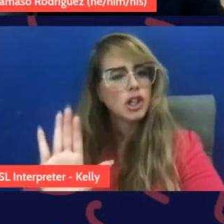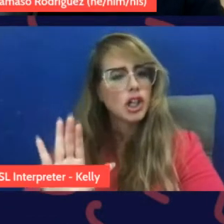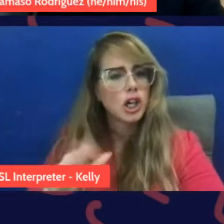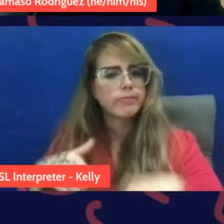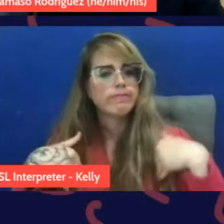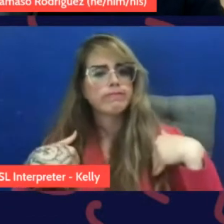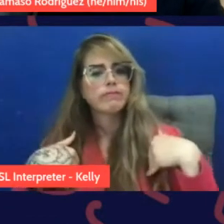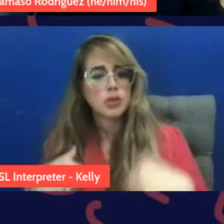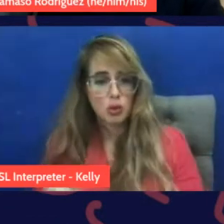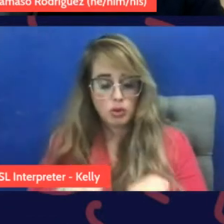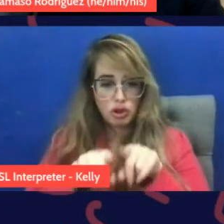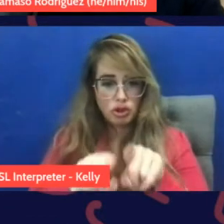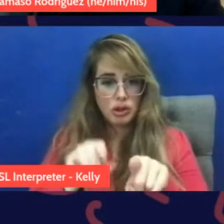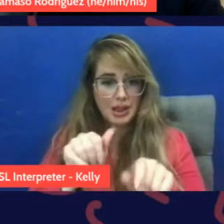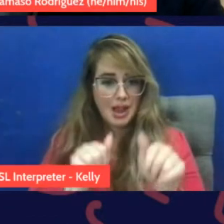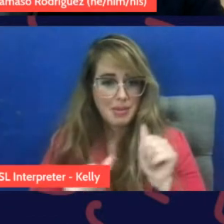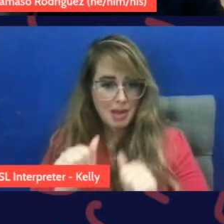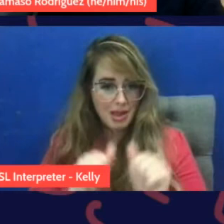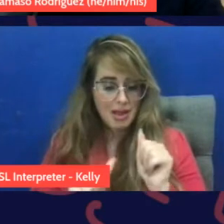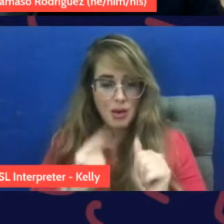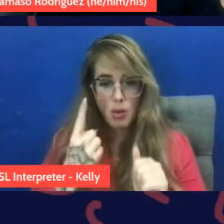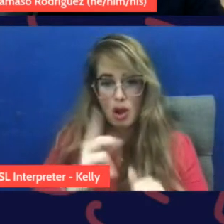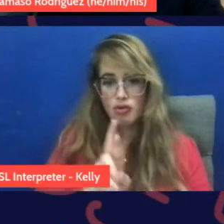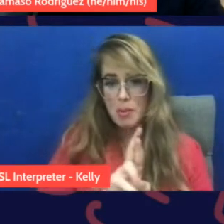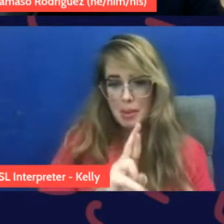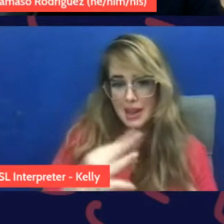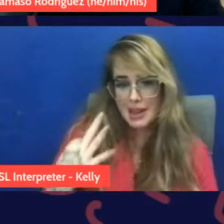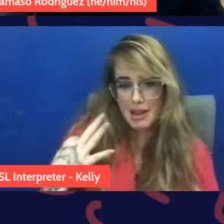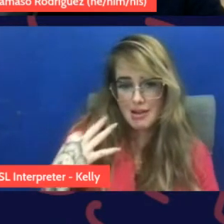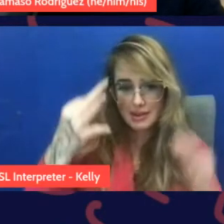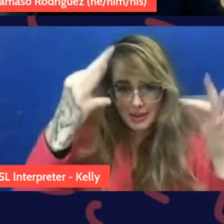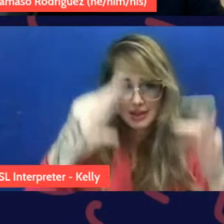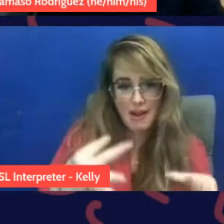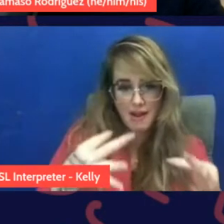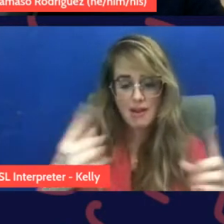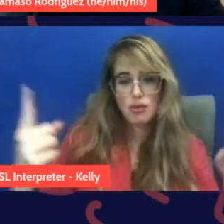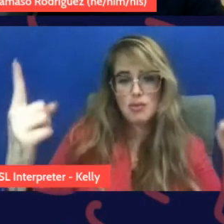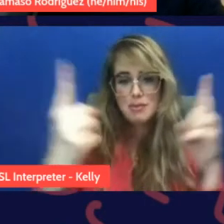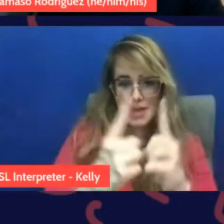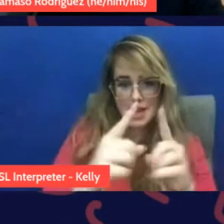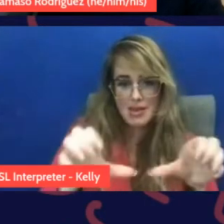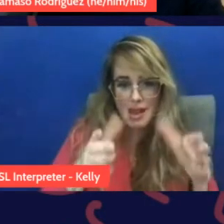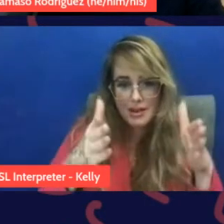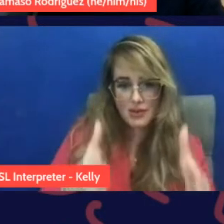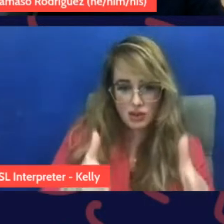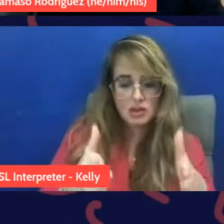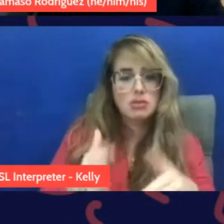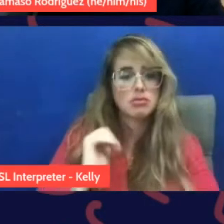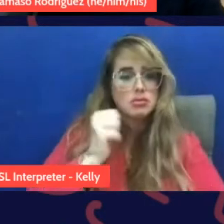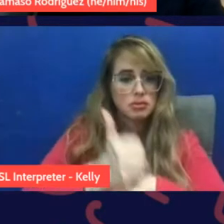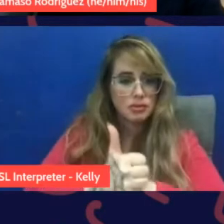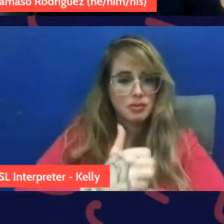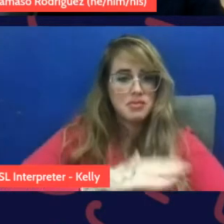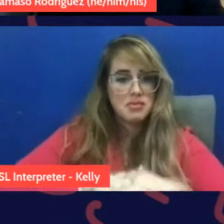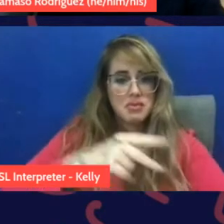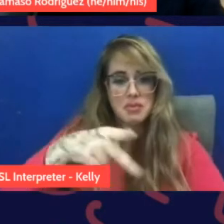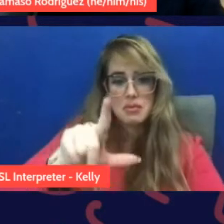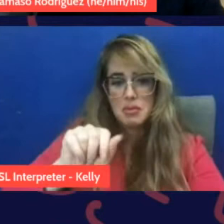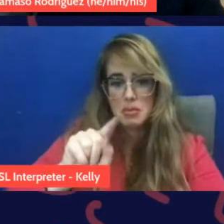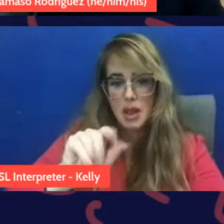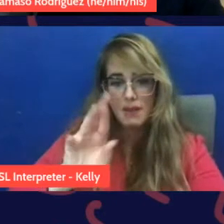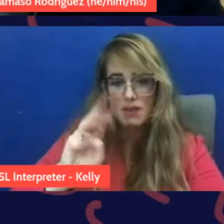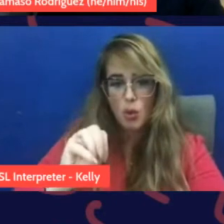Republican candidate decides to meet that activist and create a platform that is entirely a